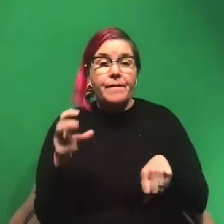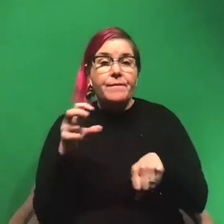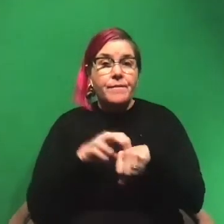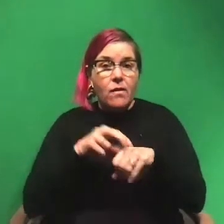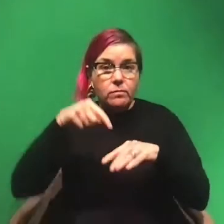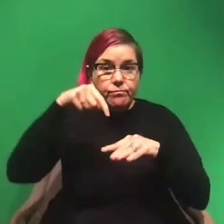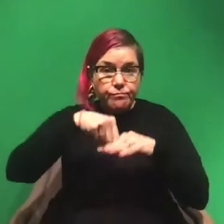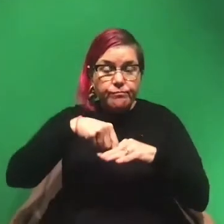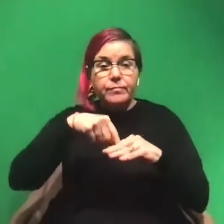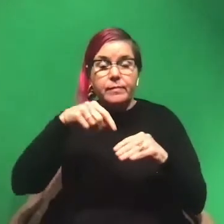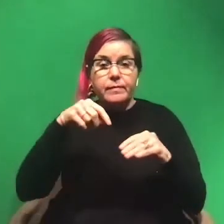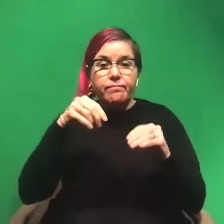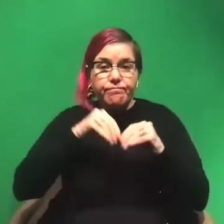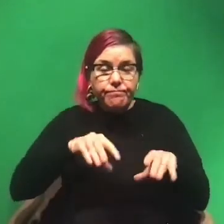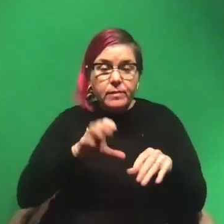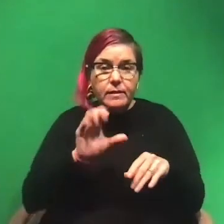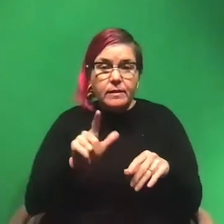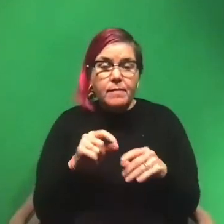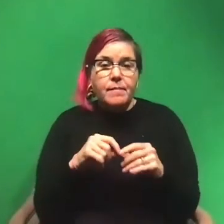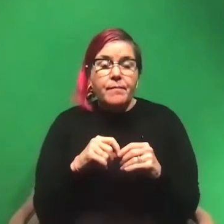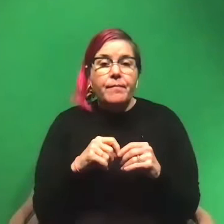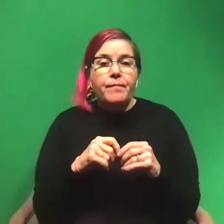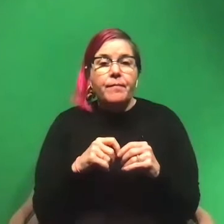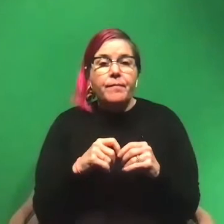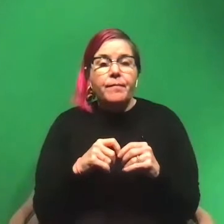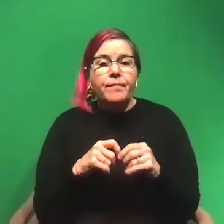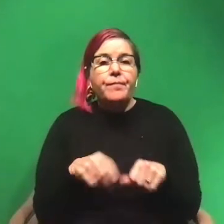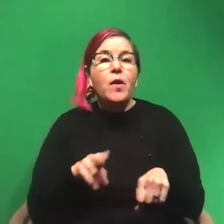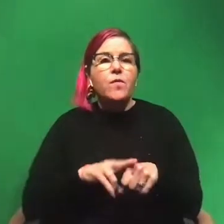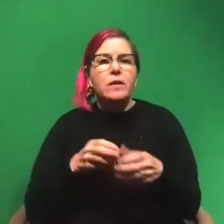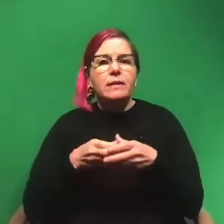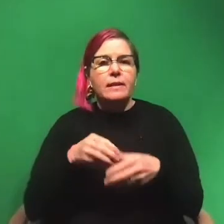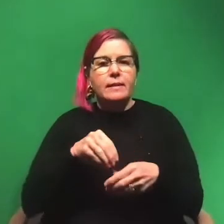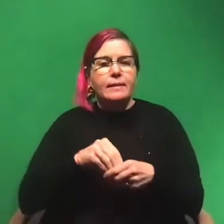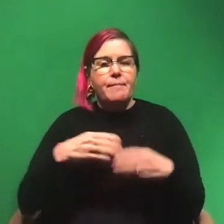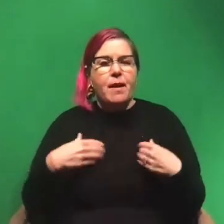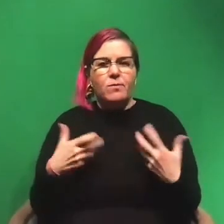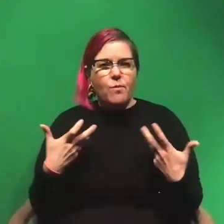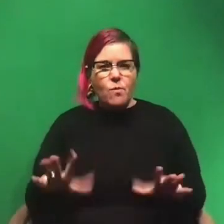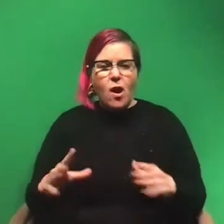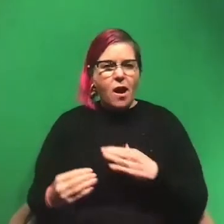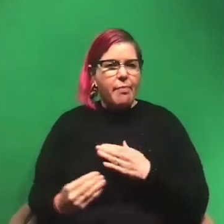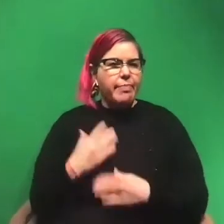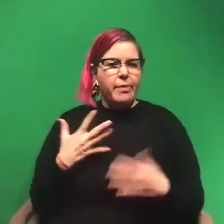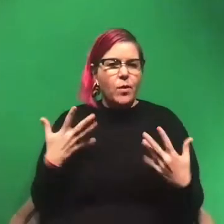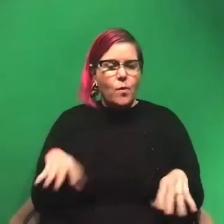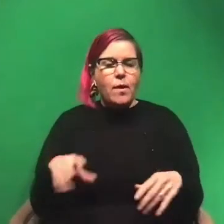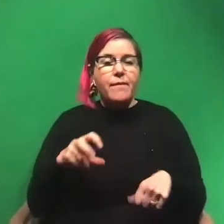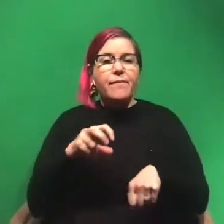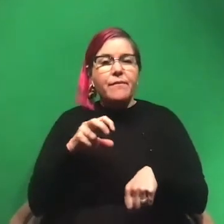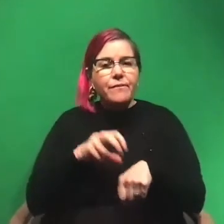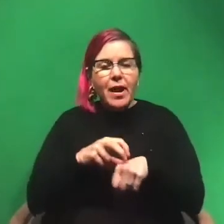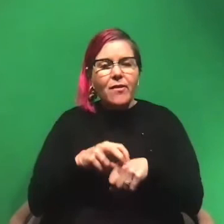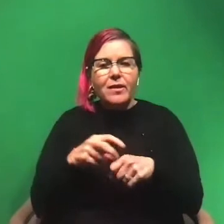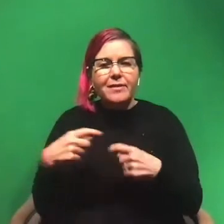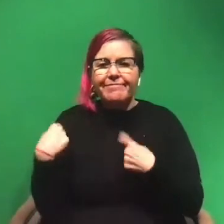cell, um, of course, the cells in our body do not want to be infected by any means. Viruses have been roaming around in